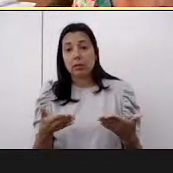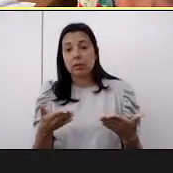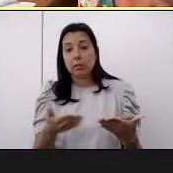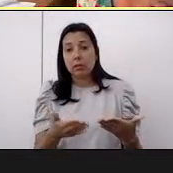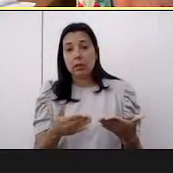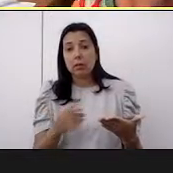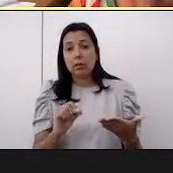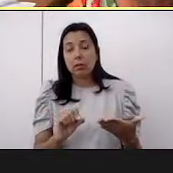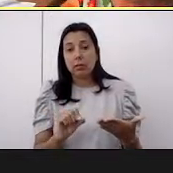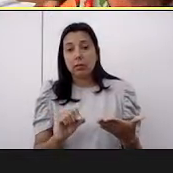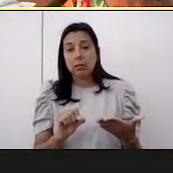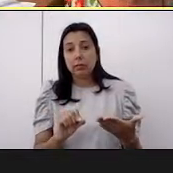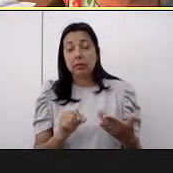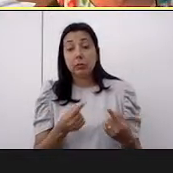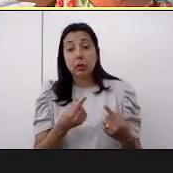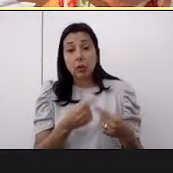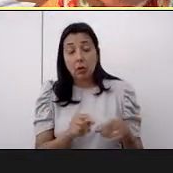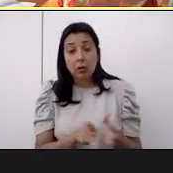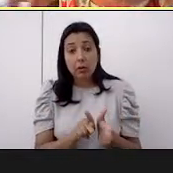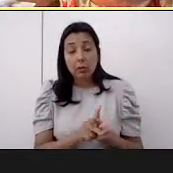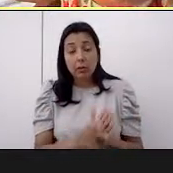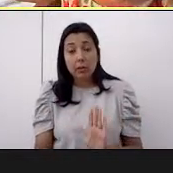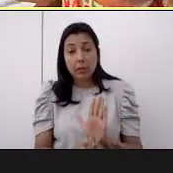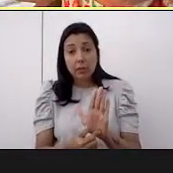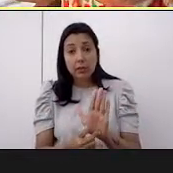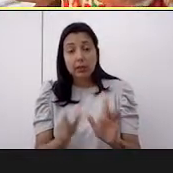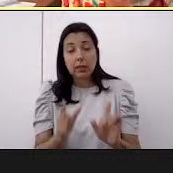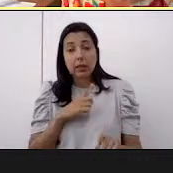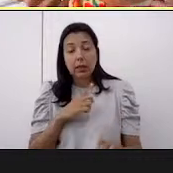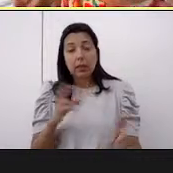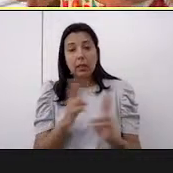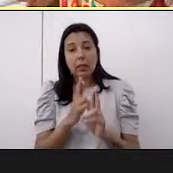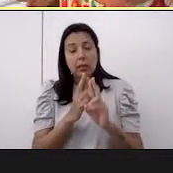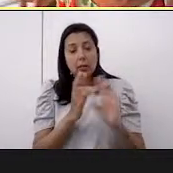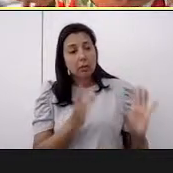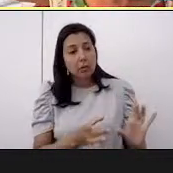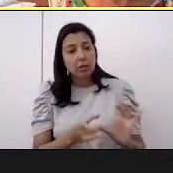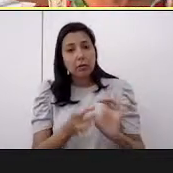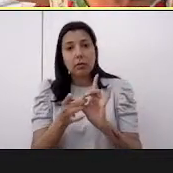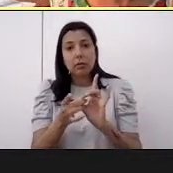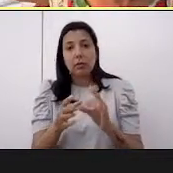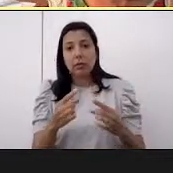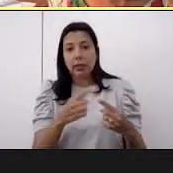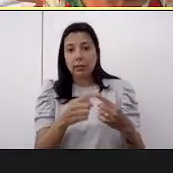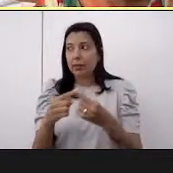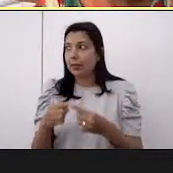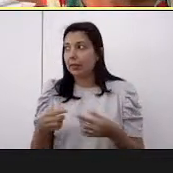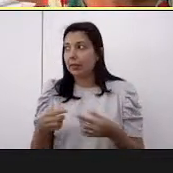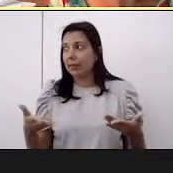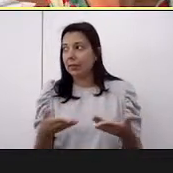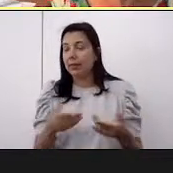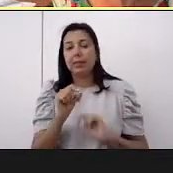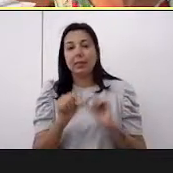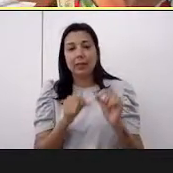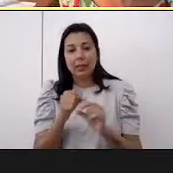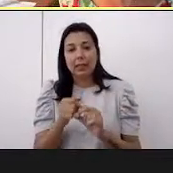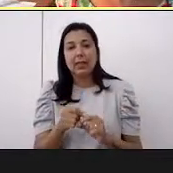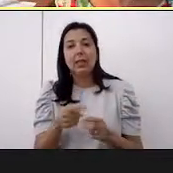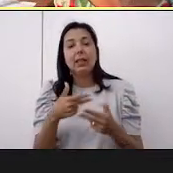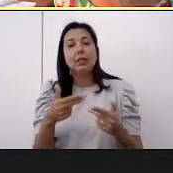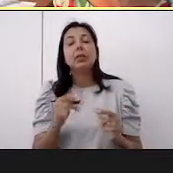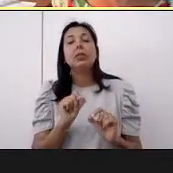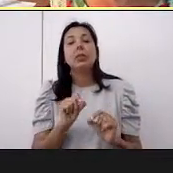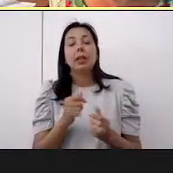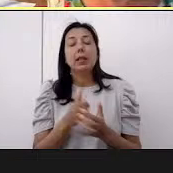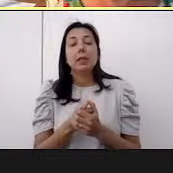about connected to this, you have the socio-technical model of agriculture, which is promoted, which is chemical